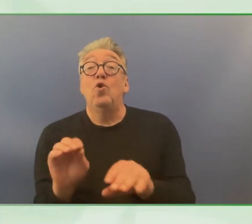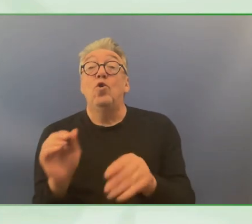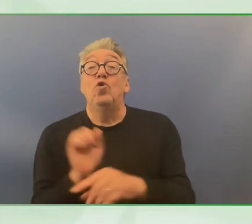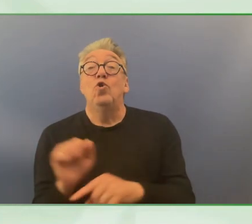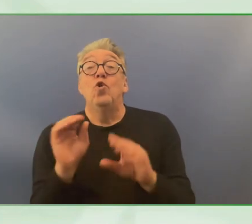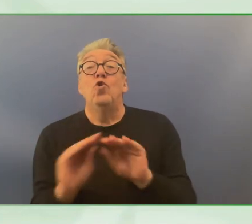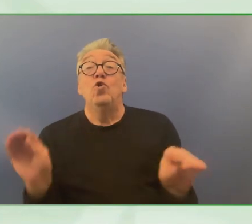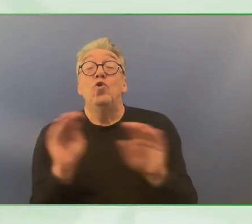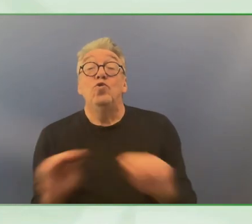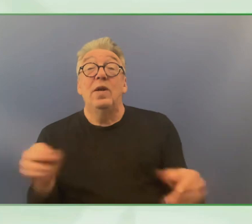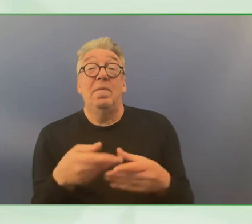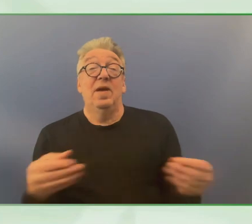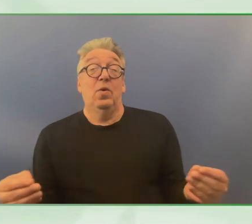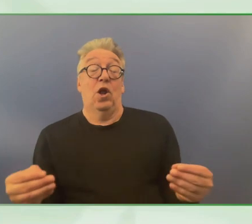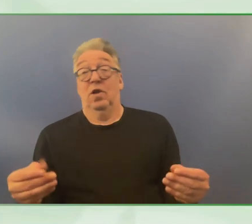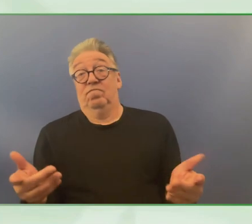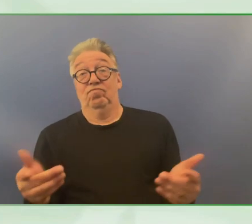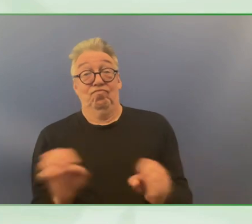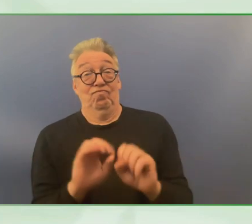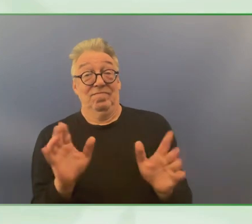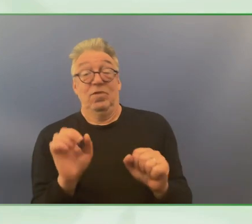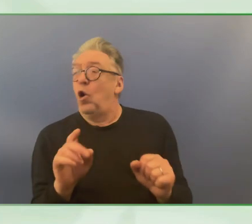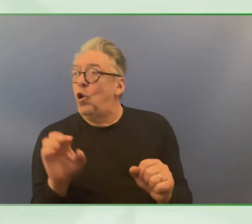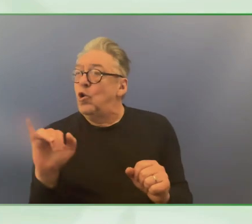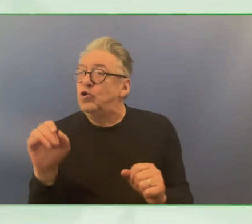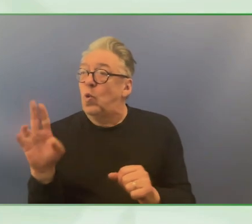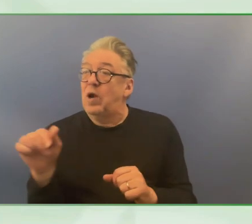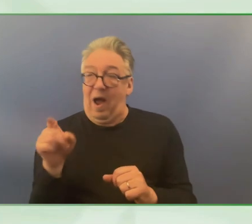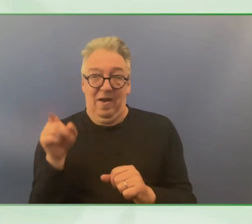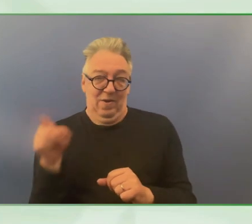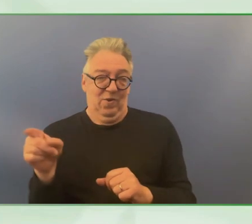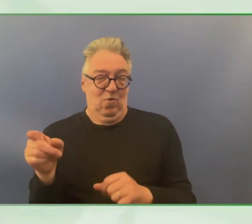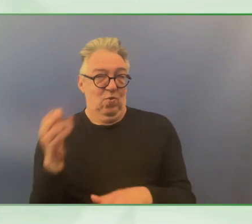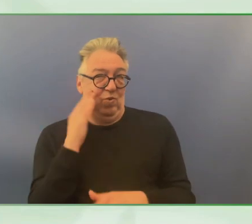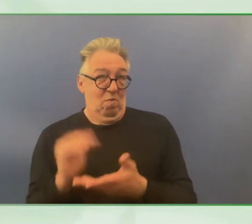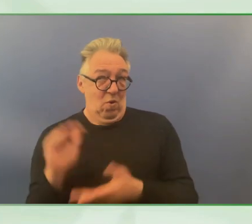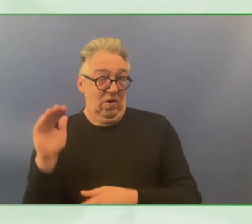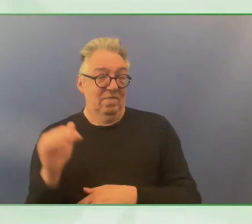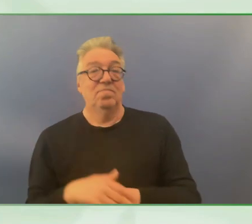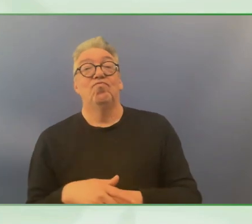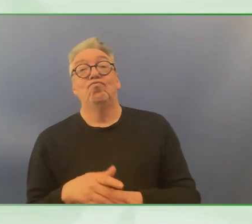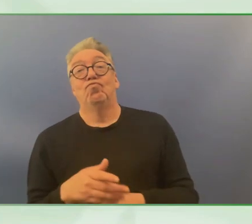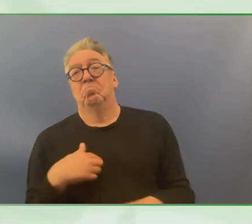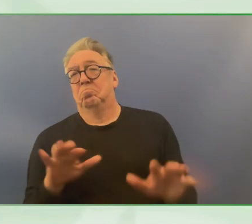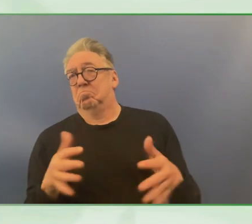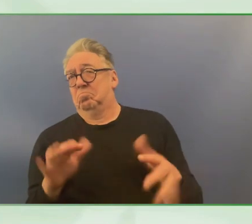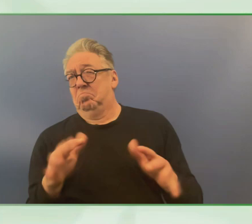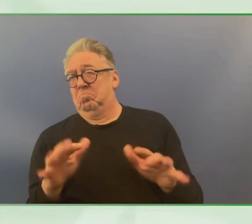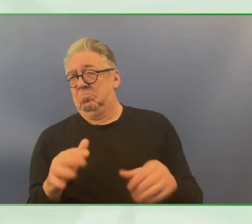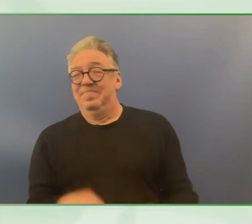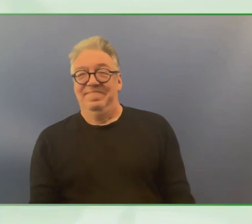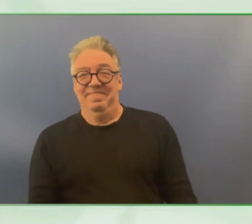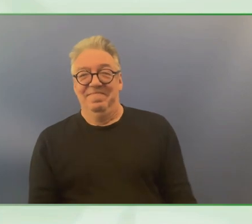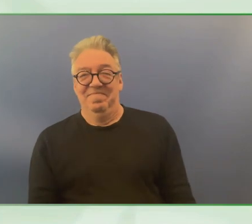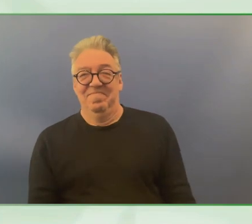case. But Joanna, you have access to a lot more than I have. I doubt that, but I can share another one because we